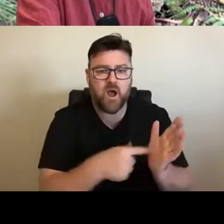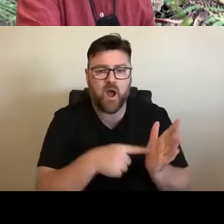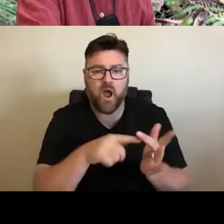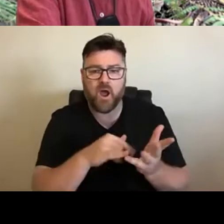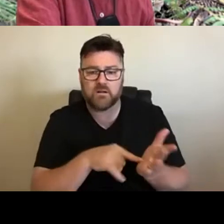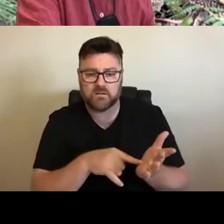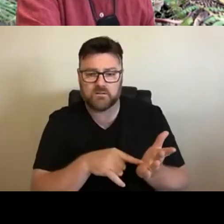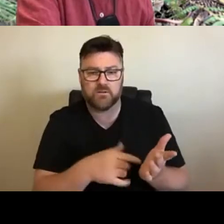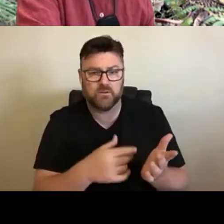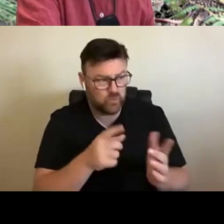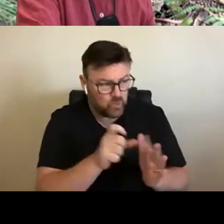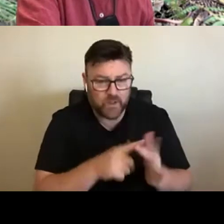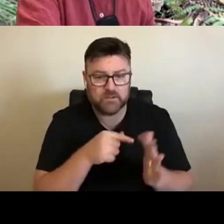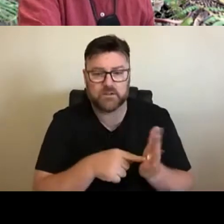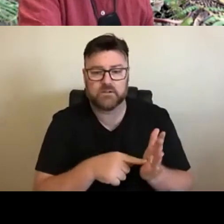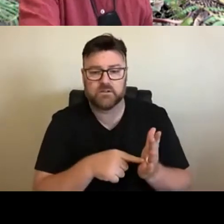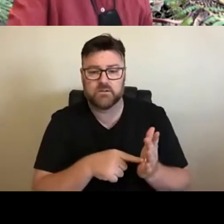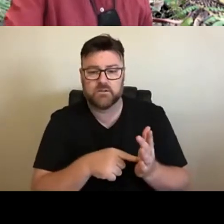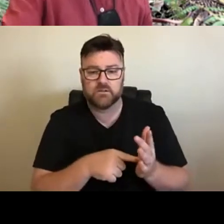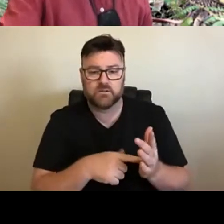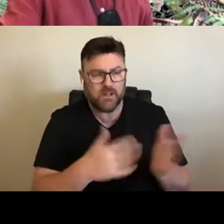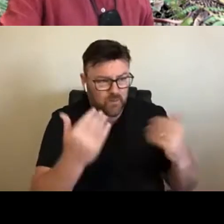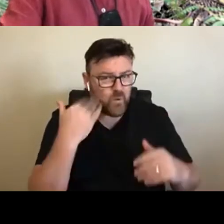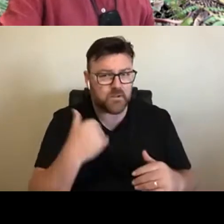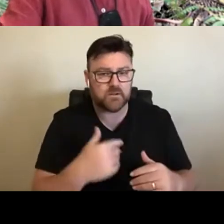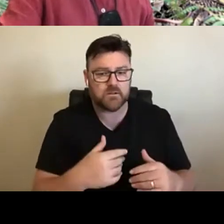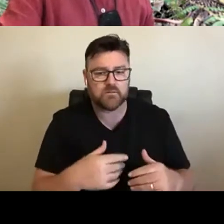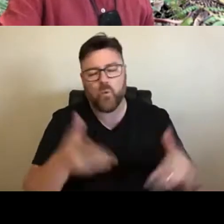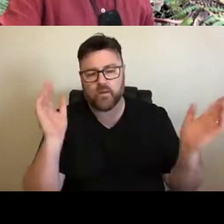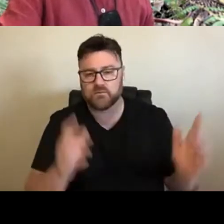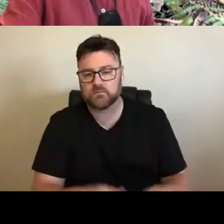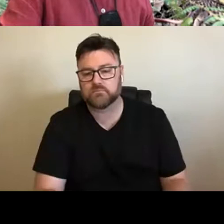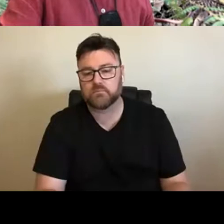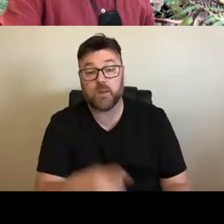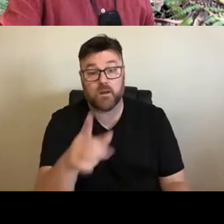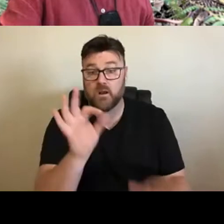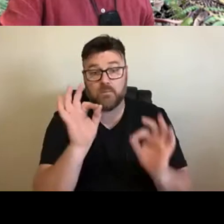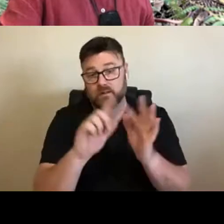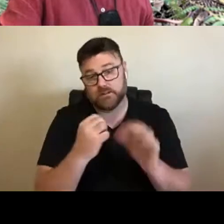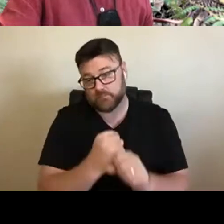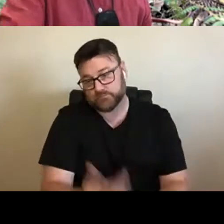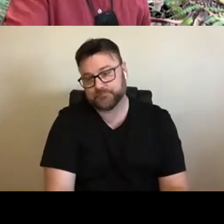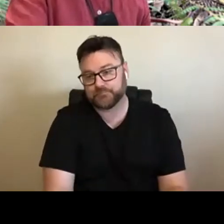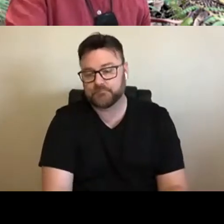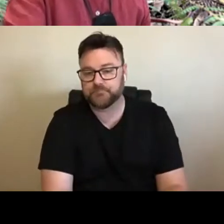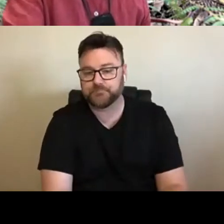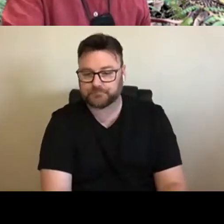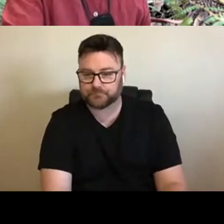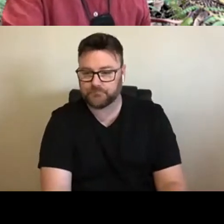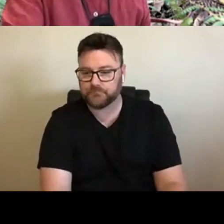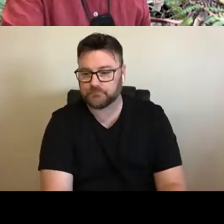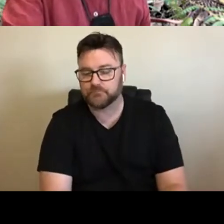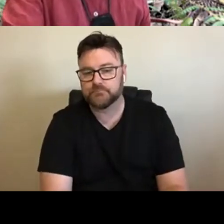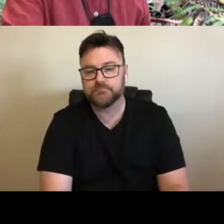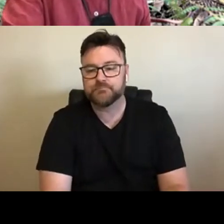it a priority. Get women artists, all that stuff. So there's a perfect example. Thank you. Thanks very much. We might